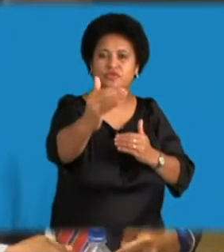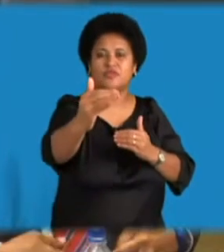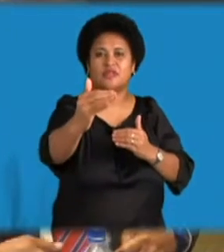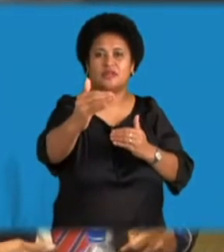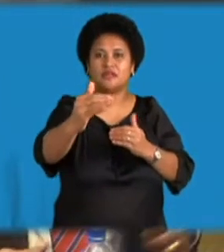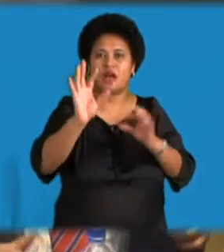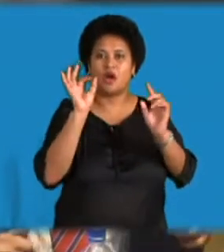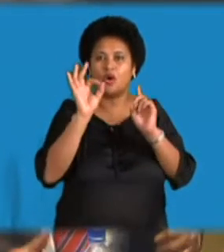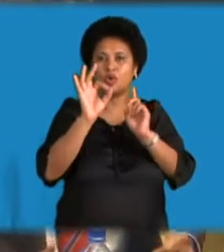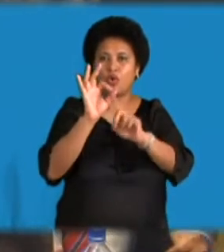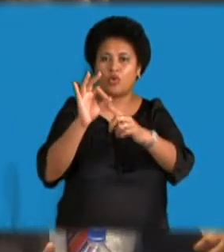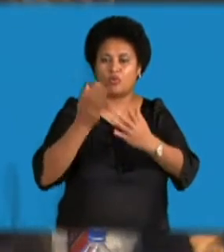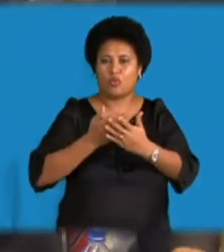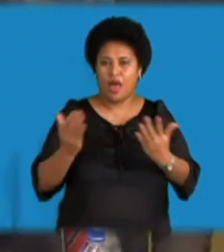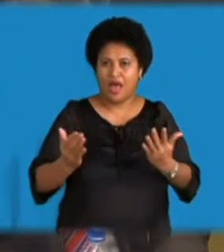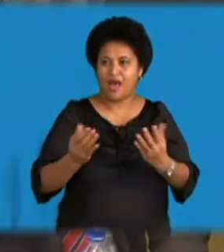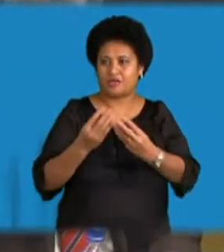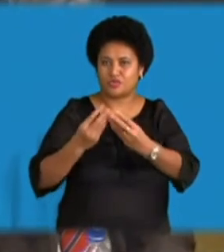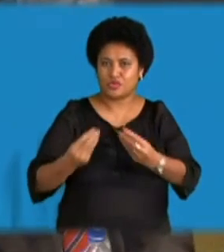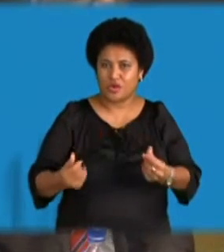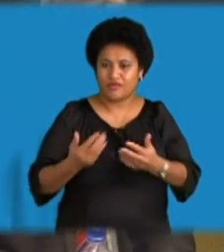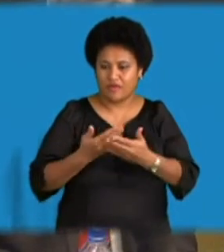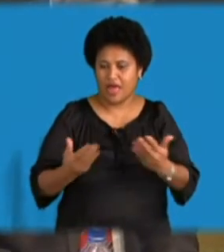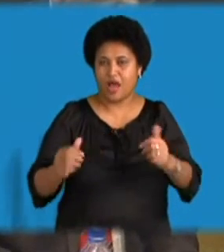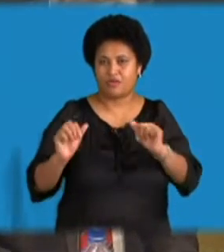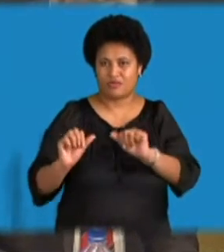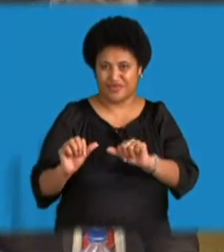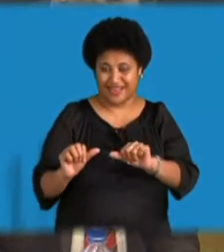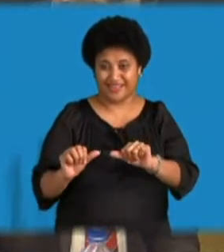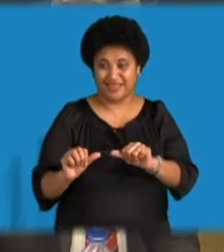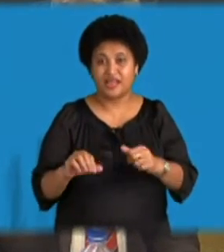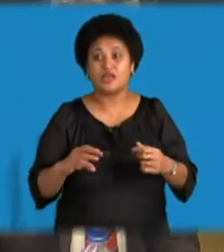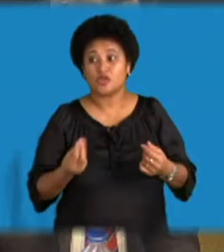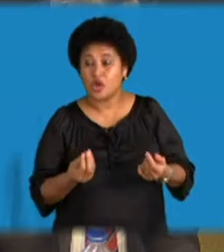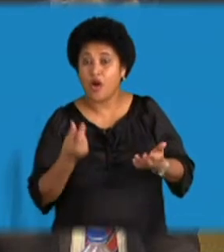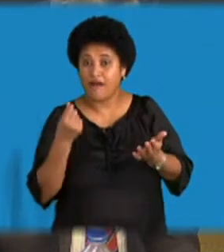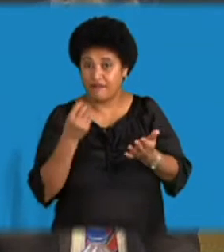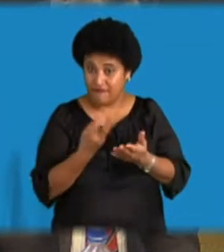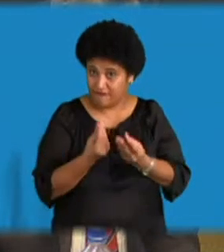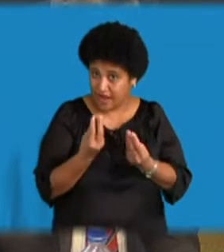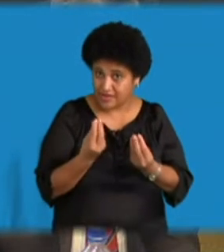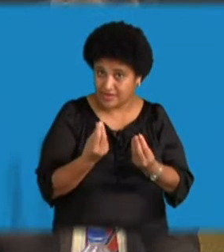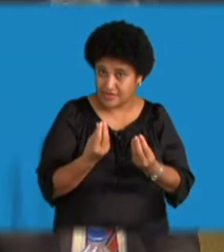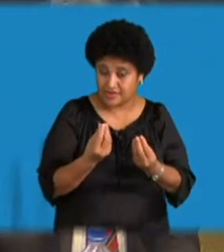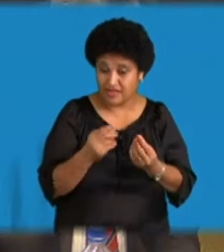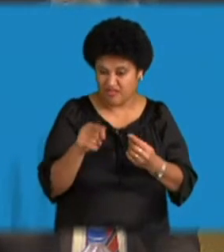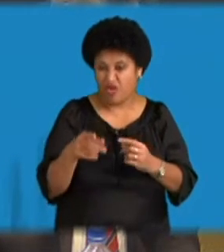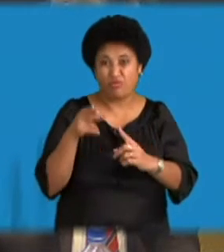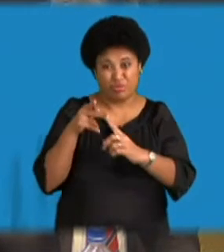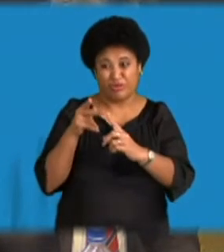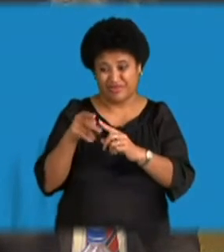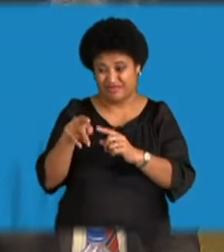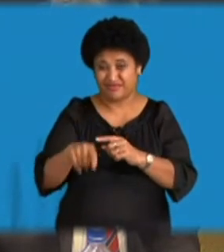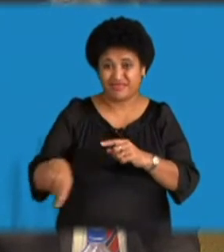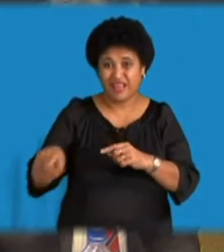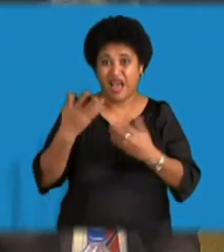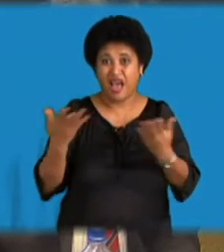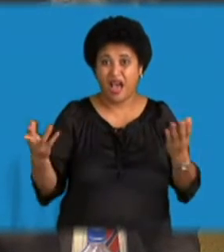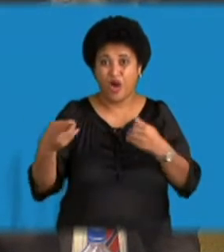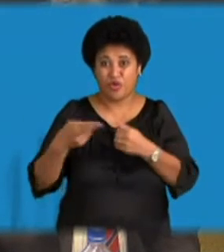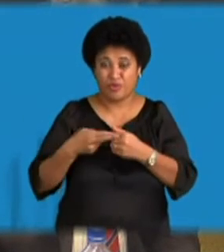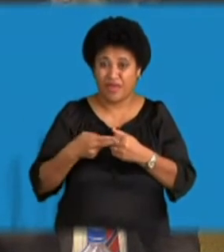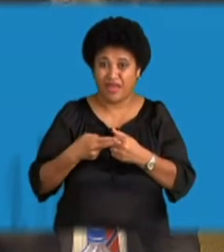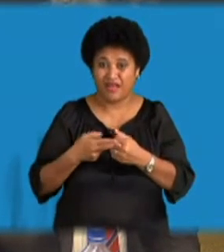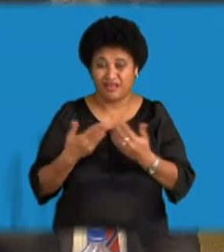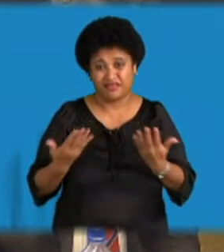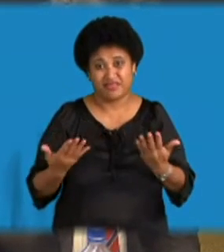our infrastructure. So accessing, Madam Speaker, finance for these purposes, of course, is limited. The